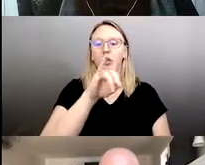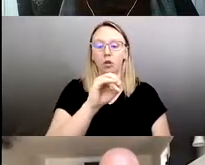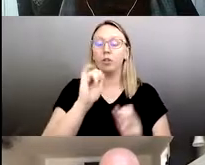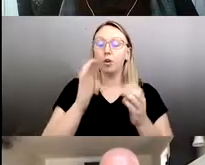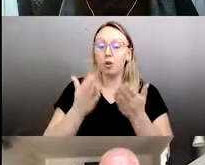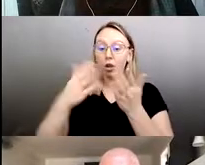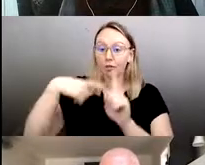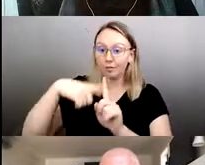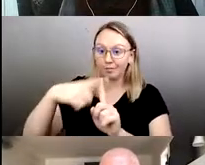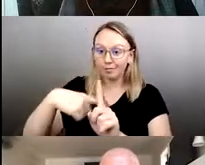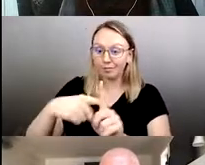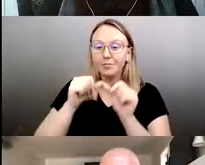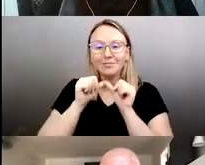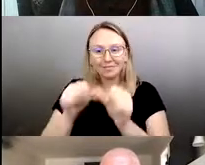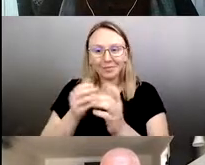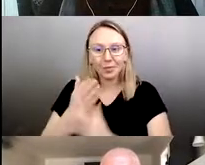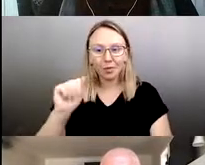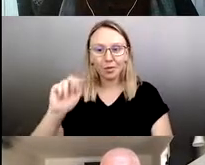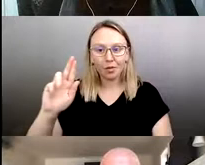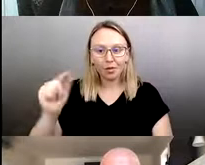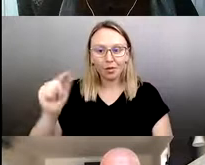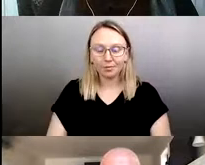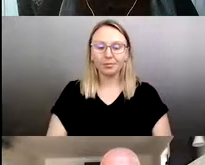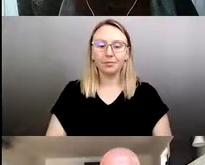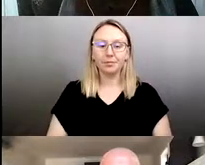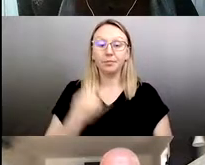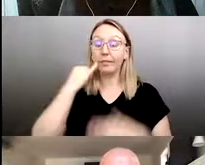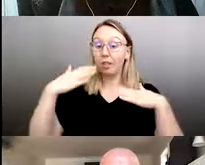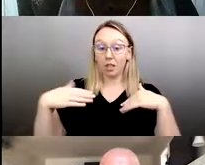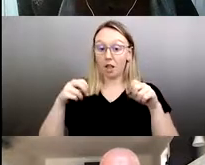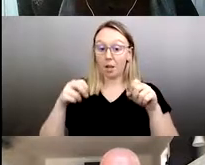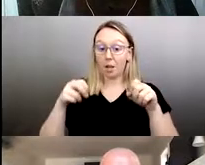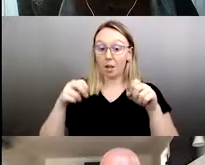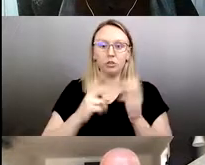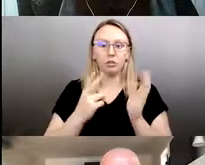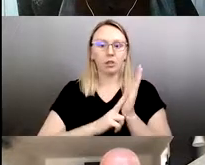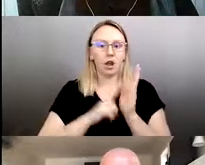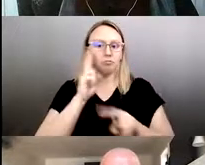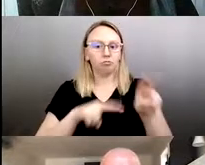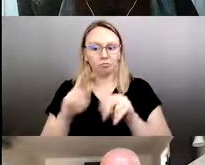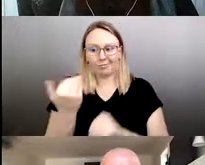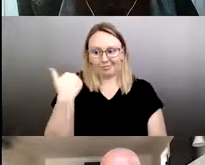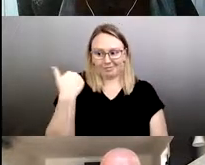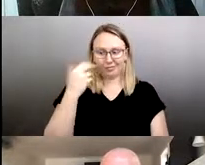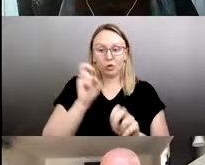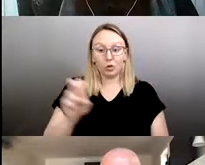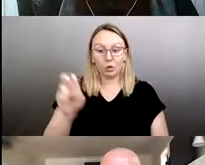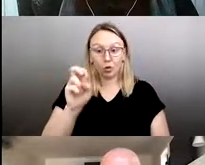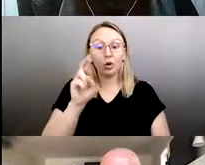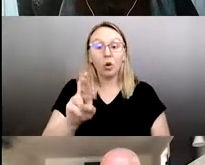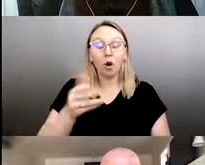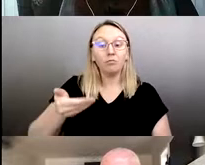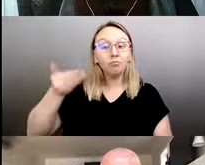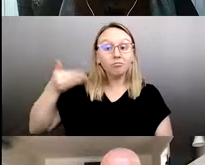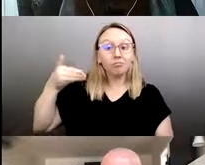be continued through August. If you haven't had an opportunity to sign up for our last tour, or if you'd like to view our past tours,